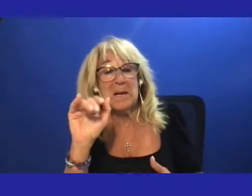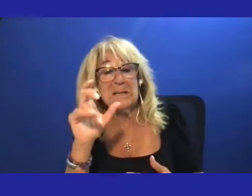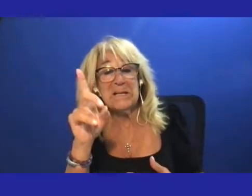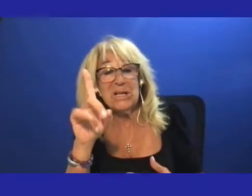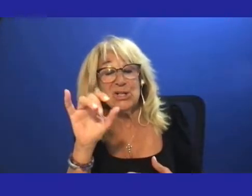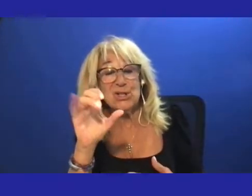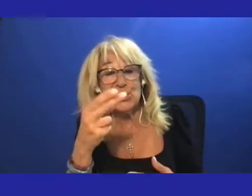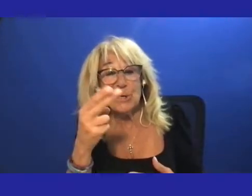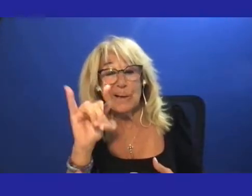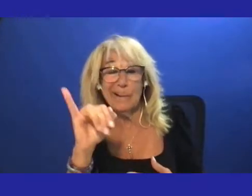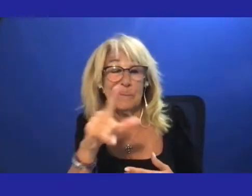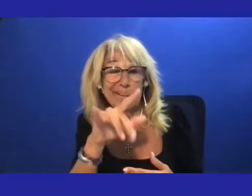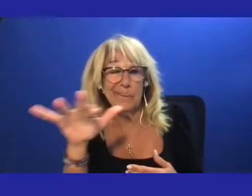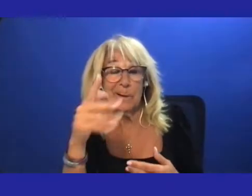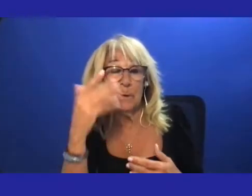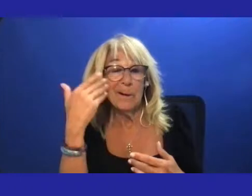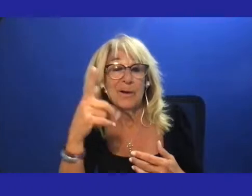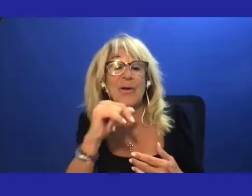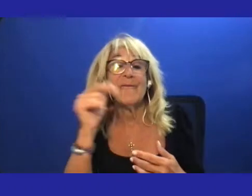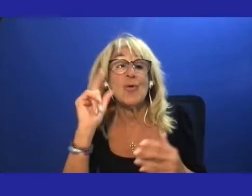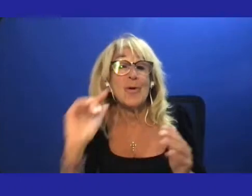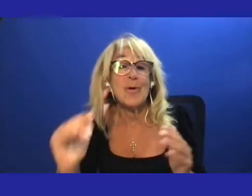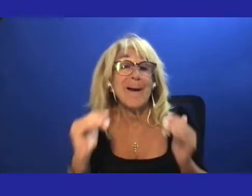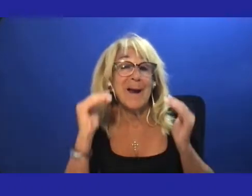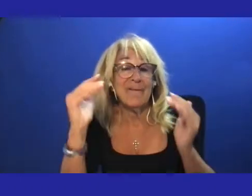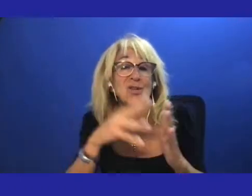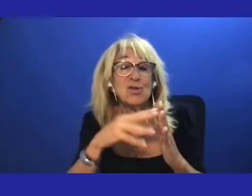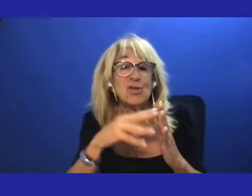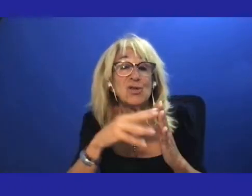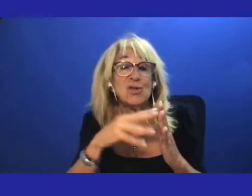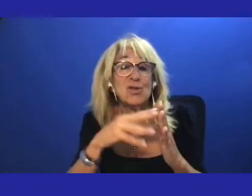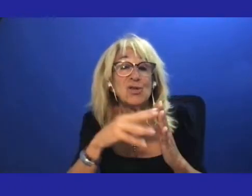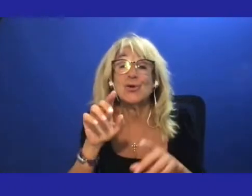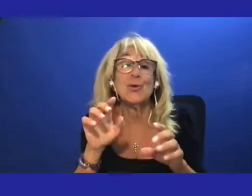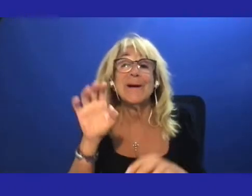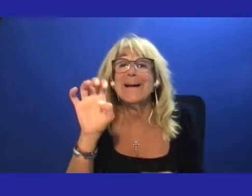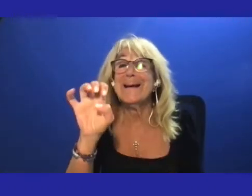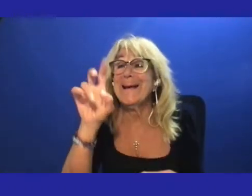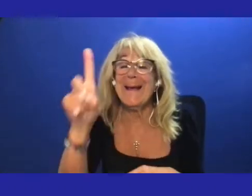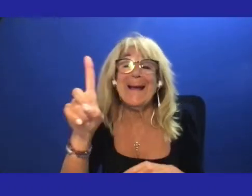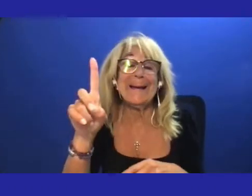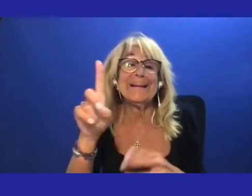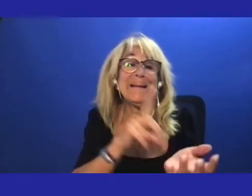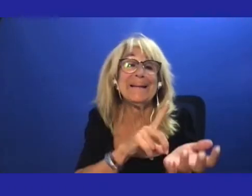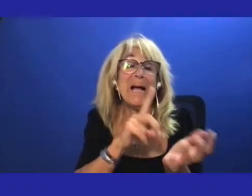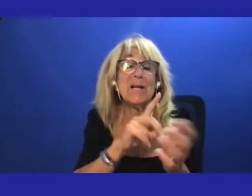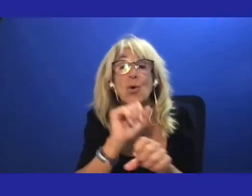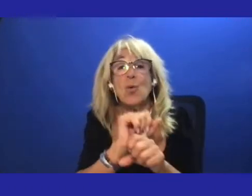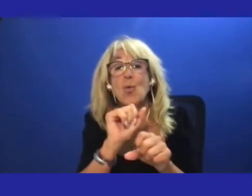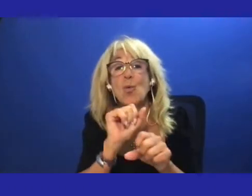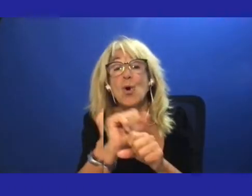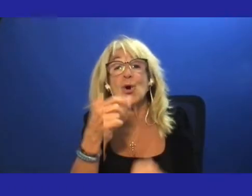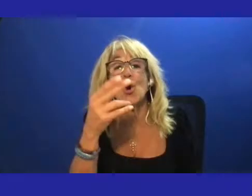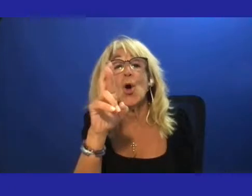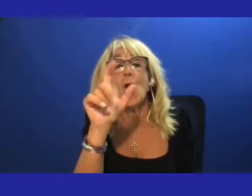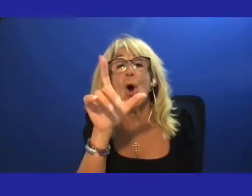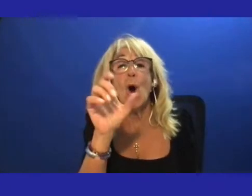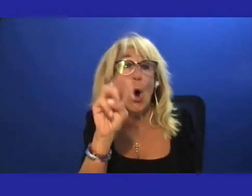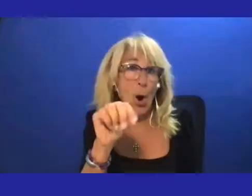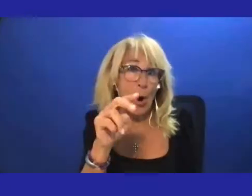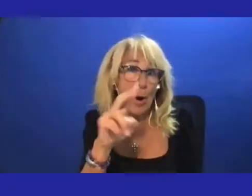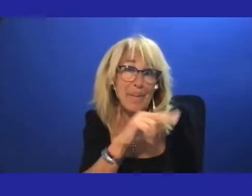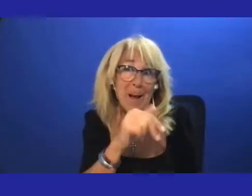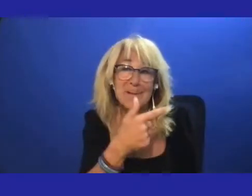Medical Simulation and Advanced Learning, and I'm also an ED doc working at Harlem Hospital Center, and love that job. But I'm really excited to be able to share some of